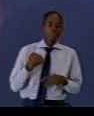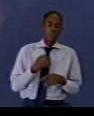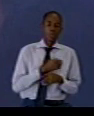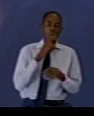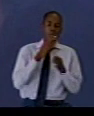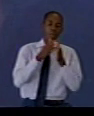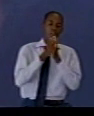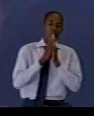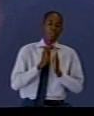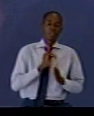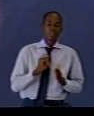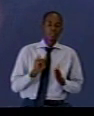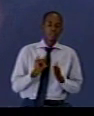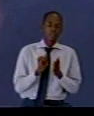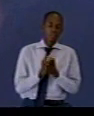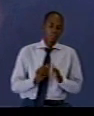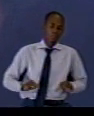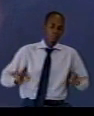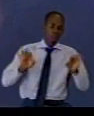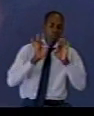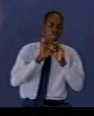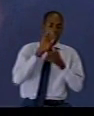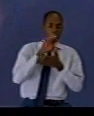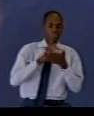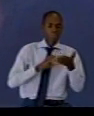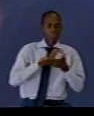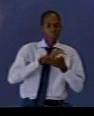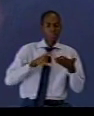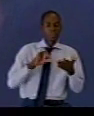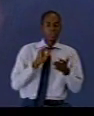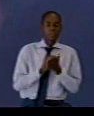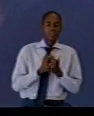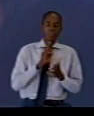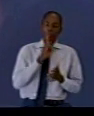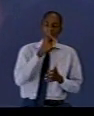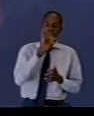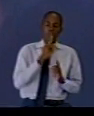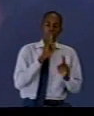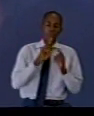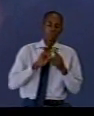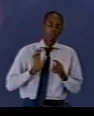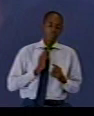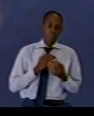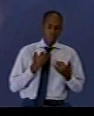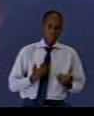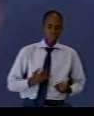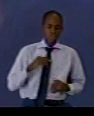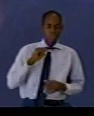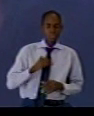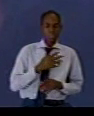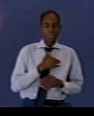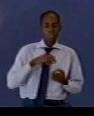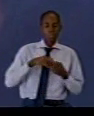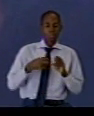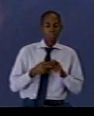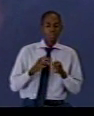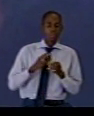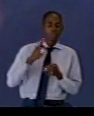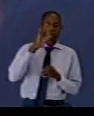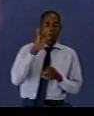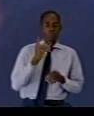that relevant passages that really speak to our present needs and problems, spiritually